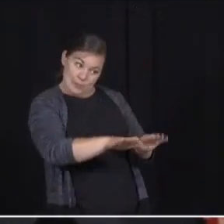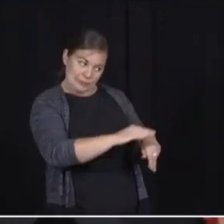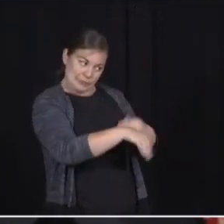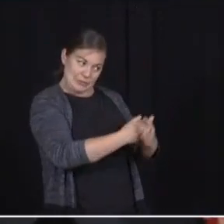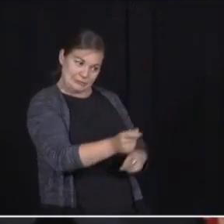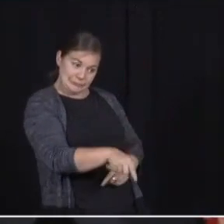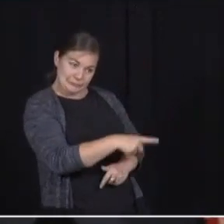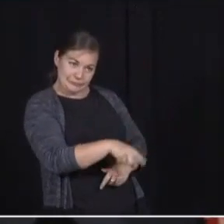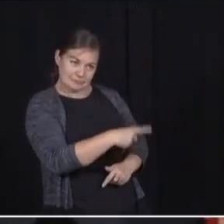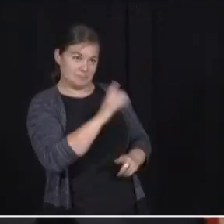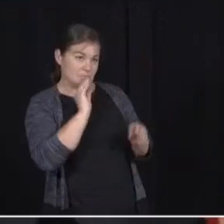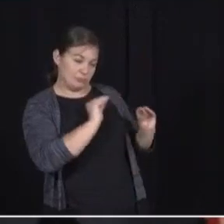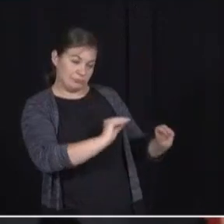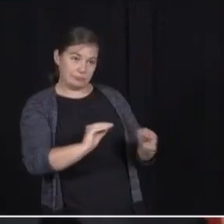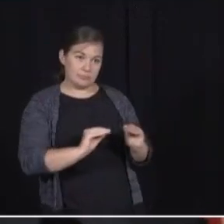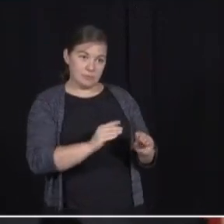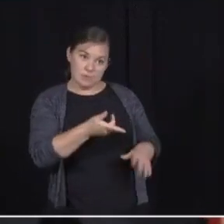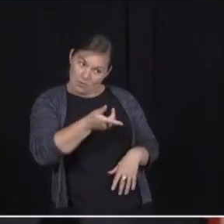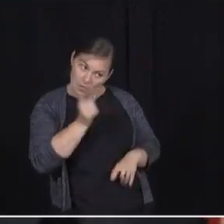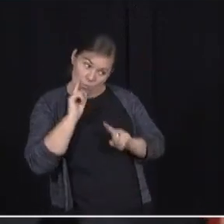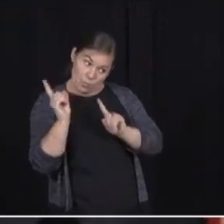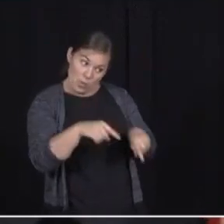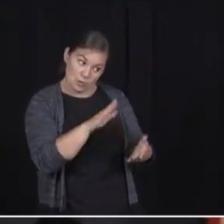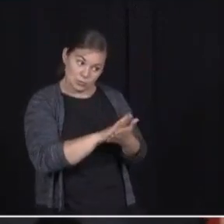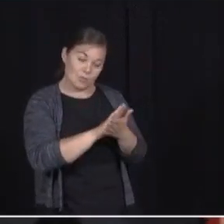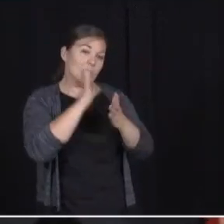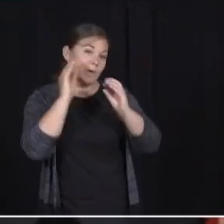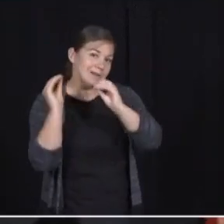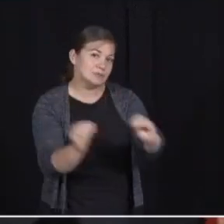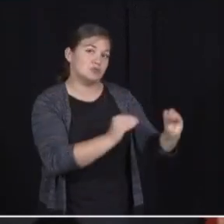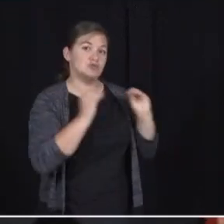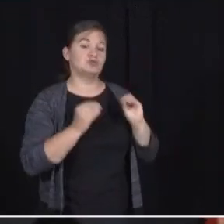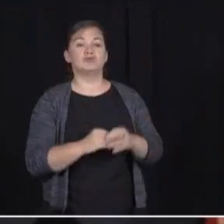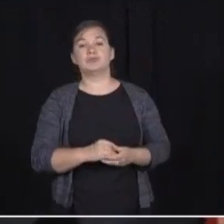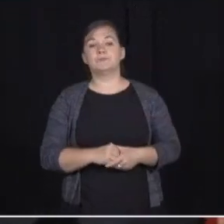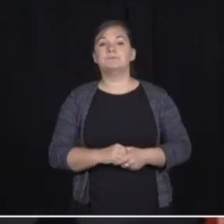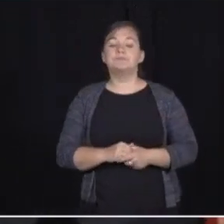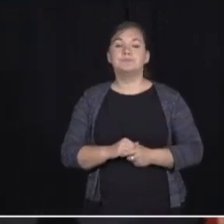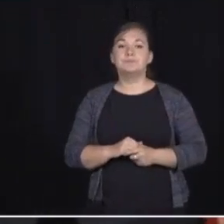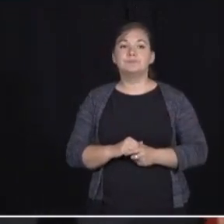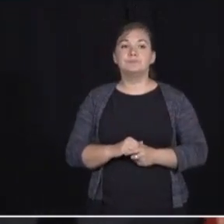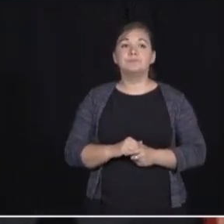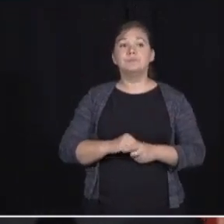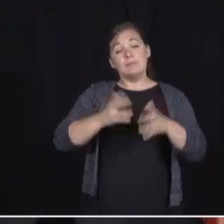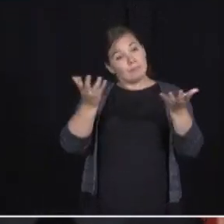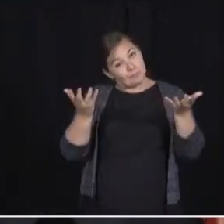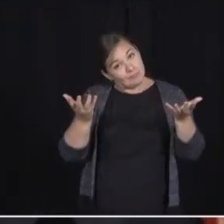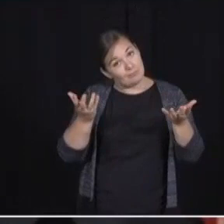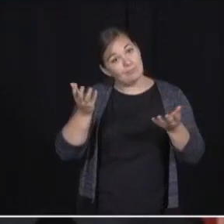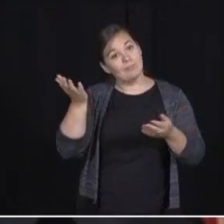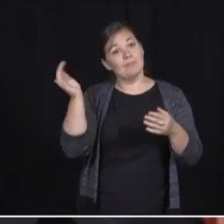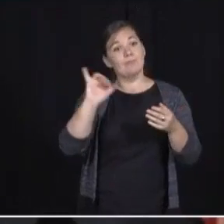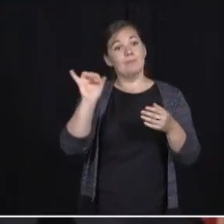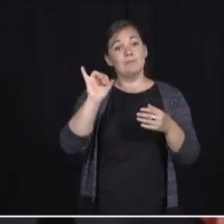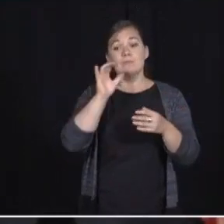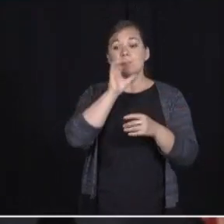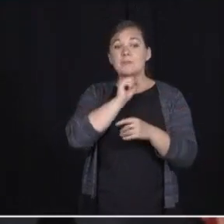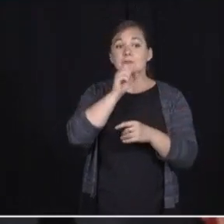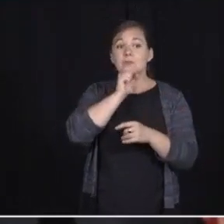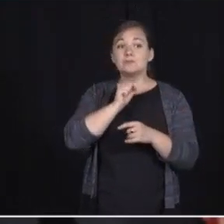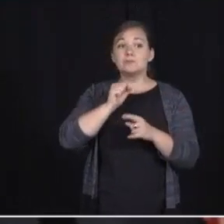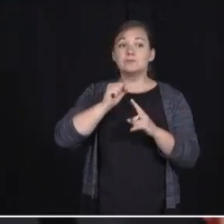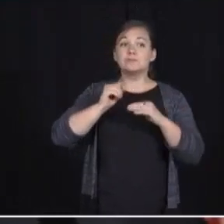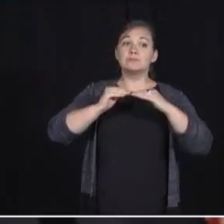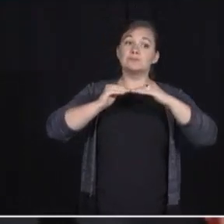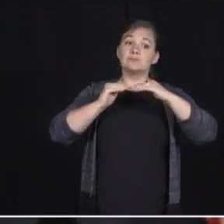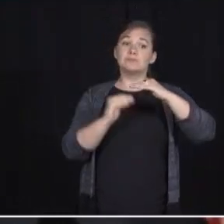if they're sick, all those things. And as well, it is optional for children under grade 4 to wear masks. So